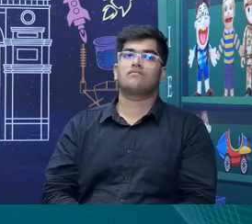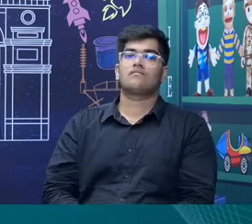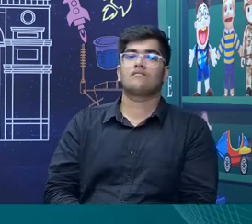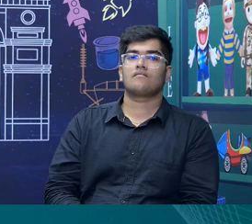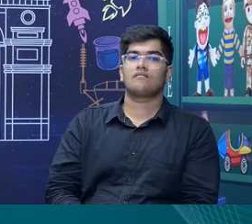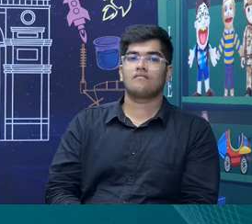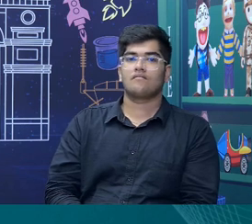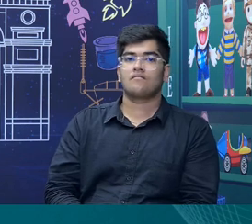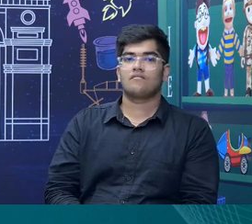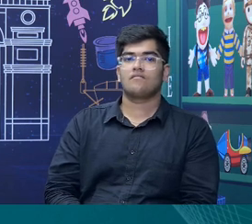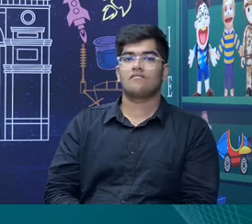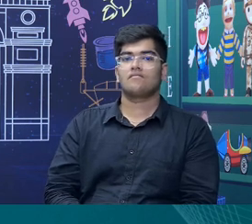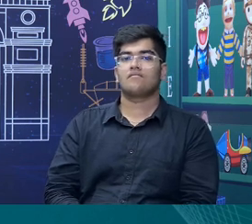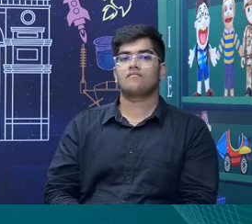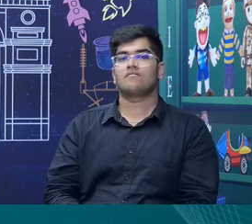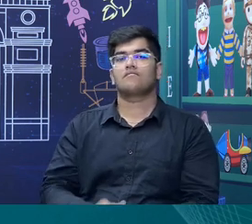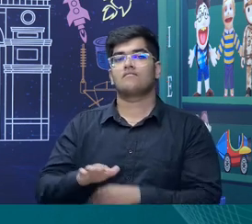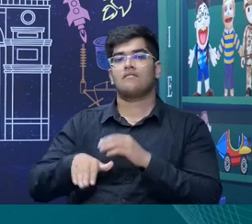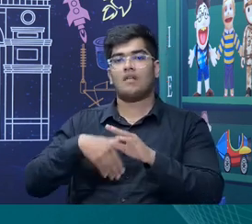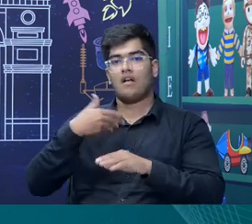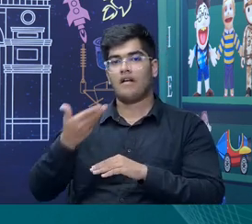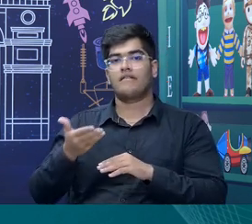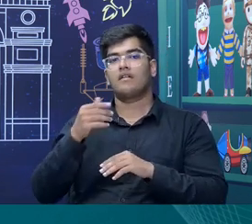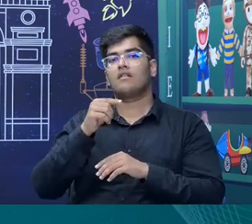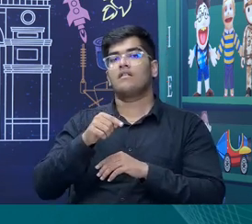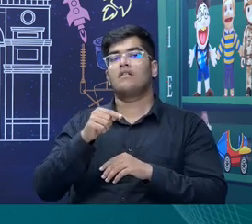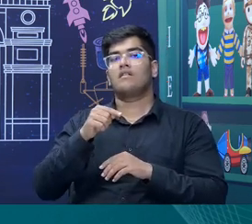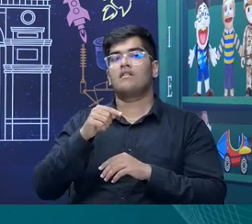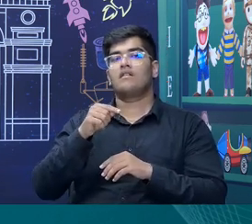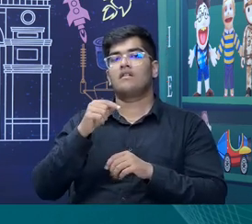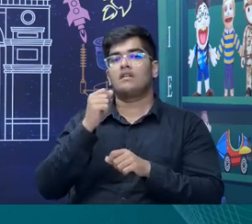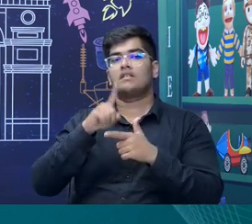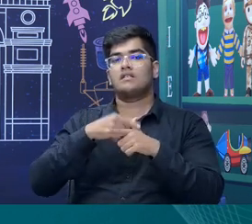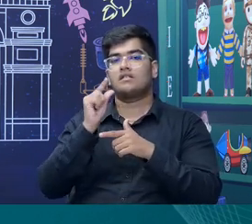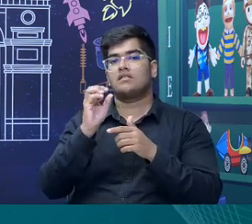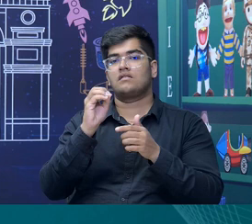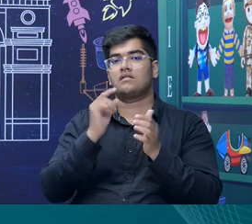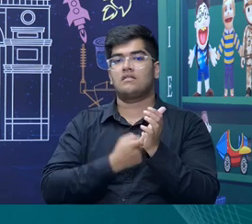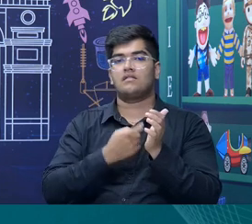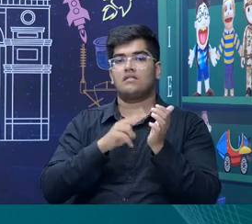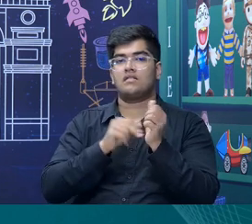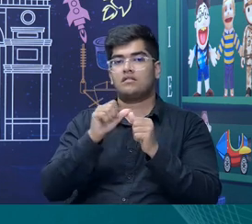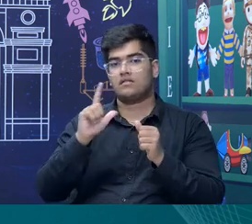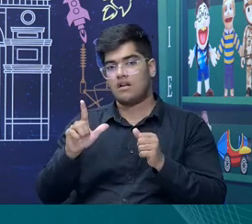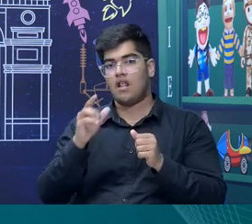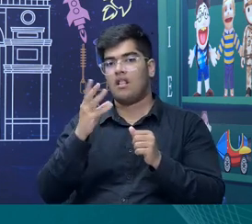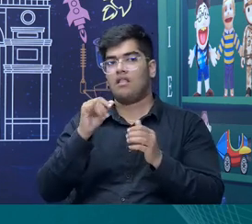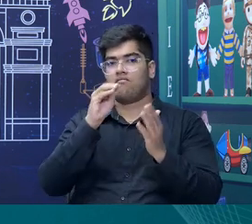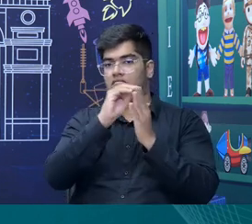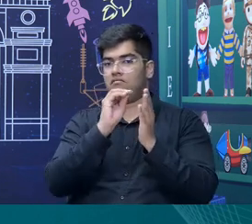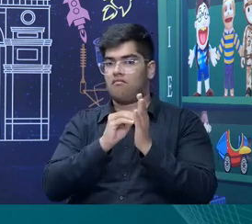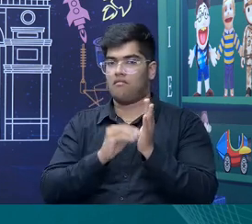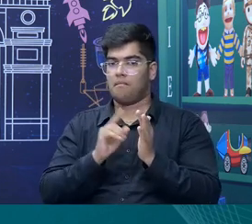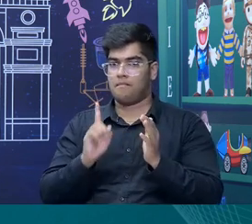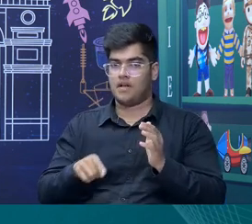after this just one another thing past journal entries if there is increase in value of building